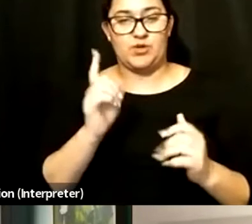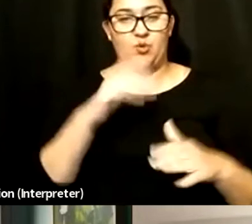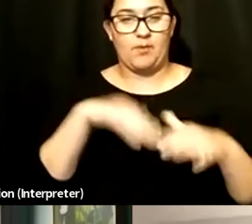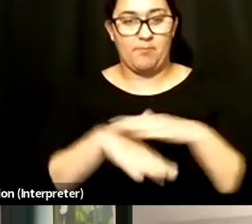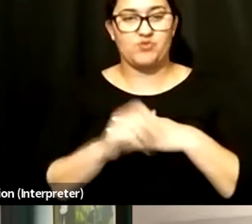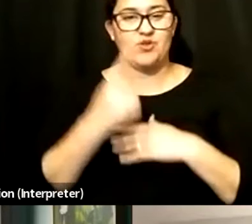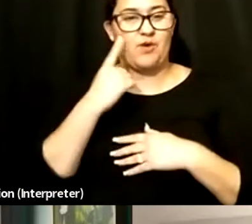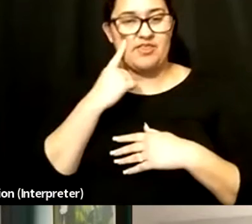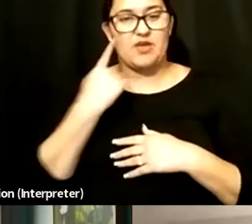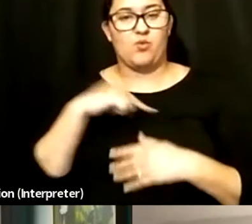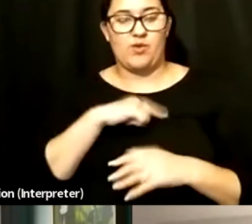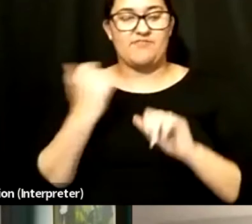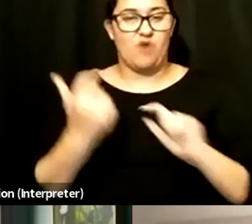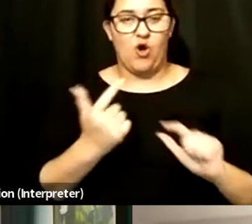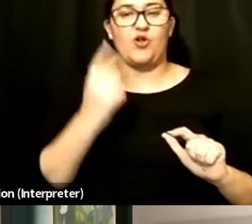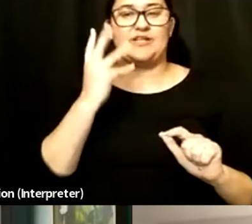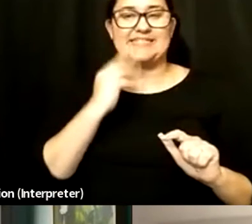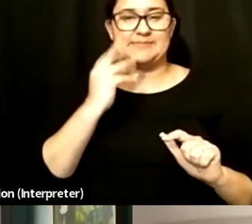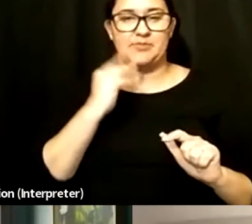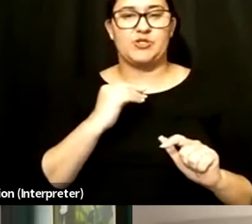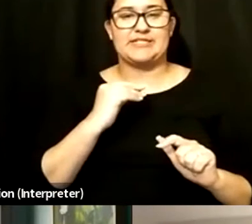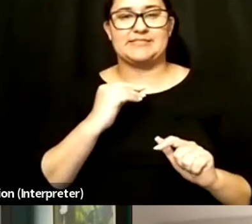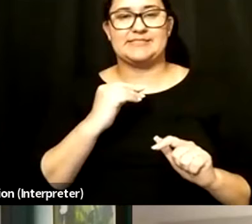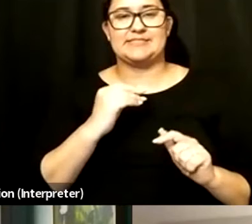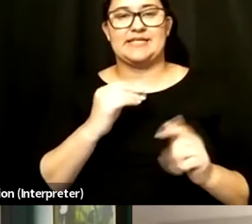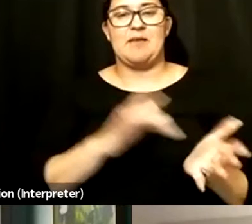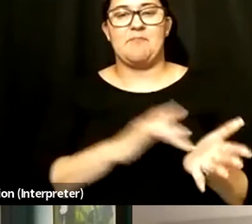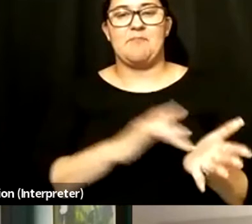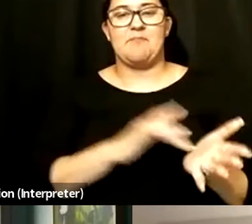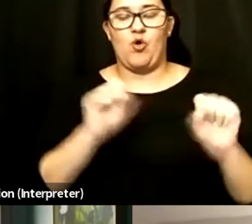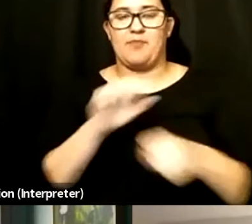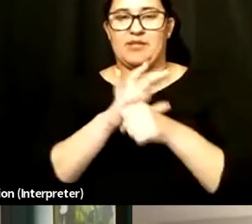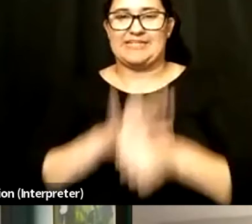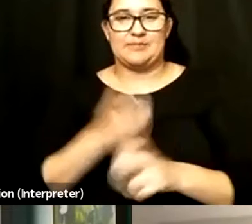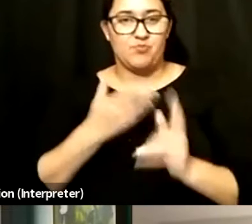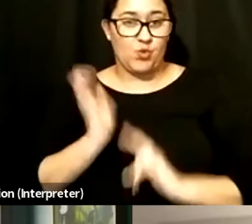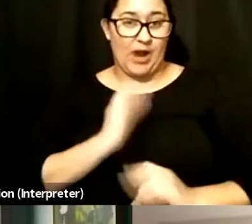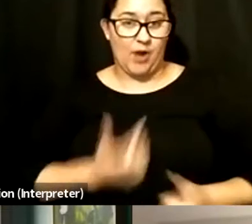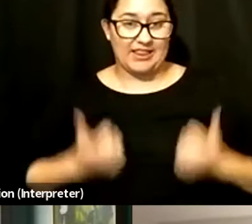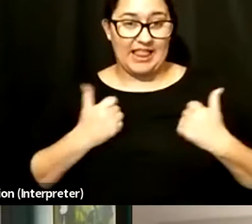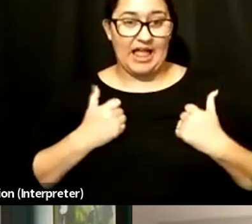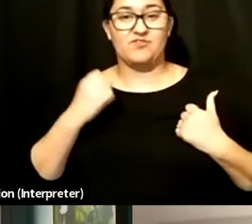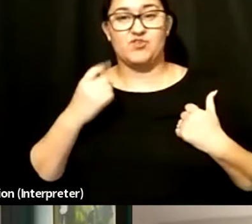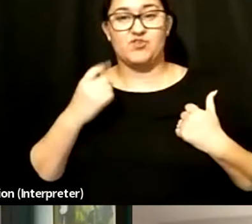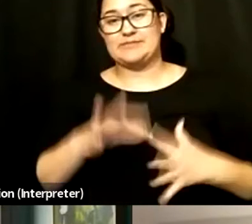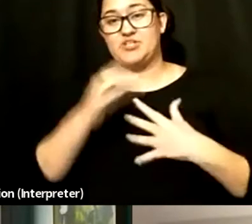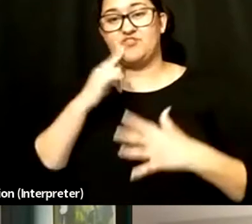kind of experienced medical ableism throughout our lives, especially as people growing up with disabilities.